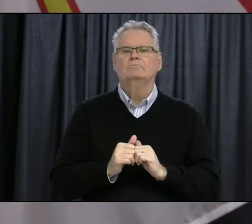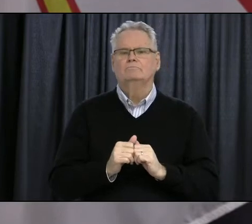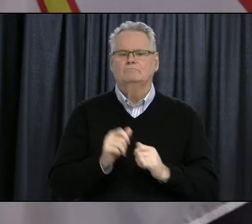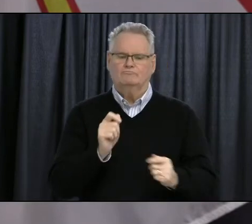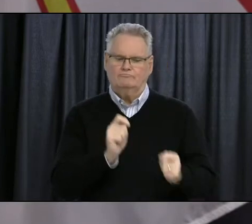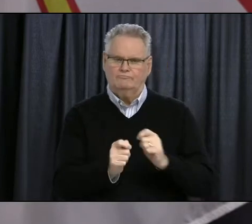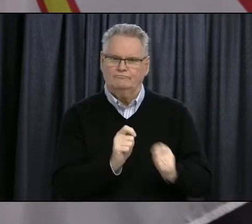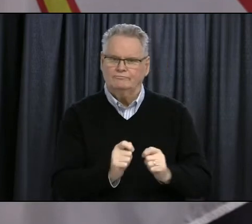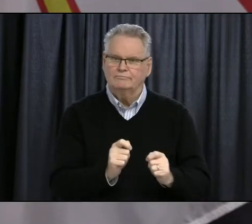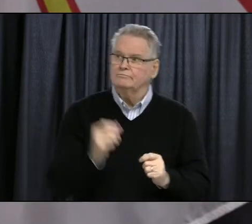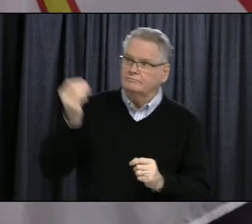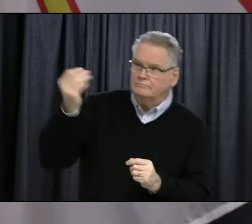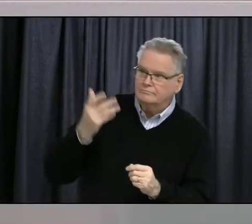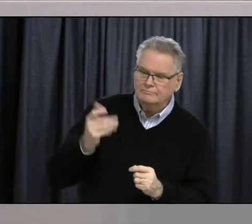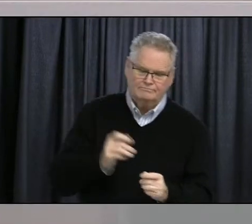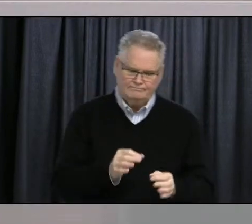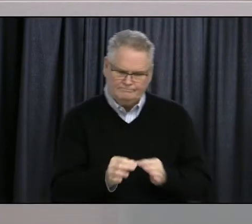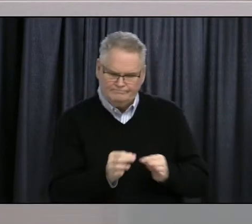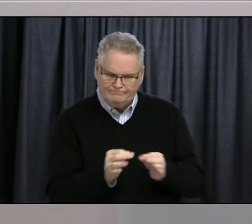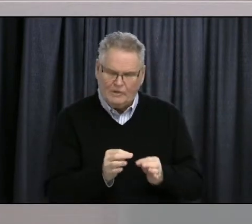now. Thank you.